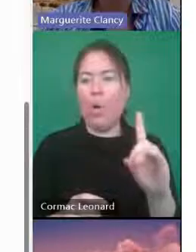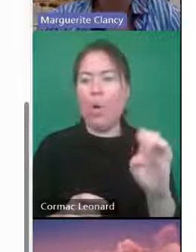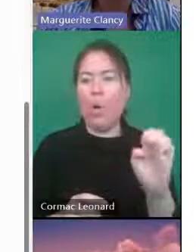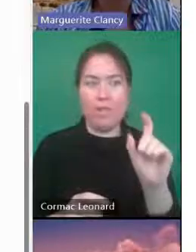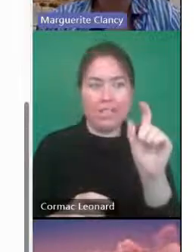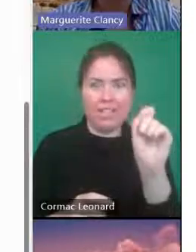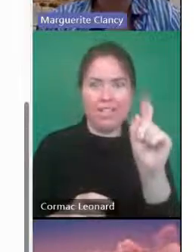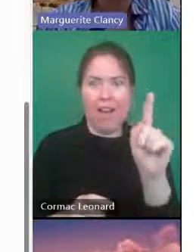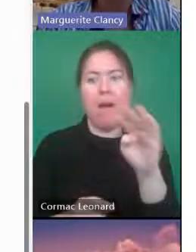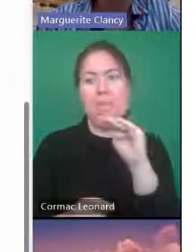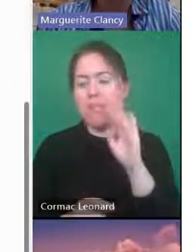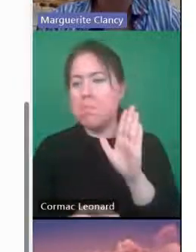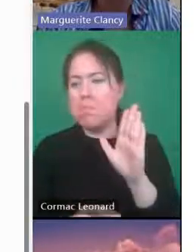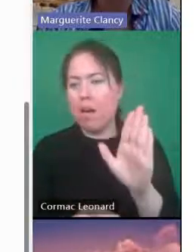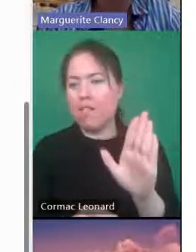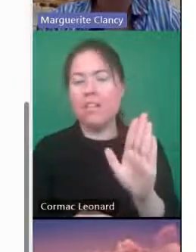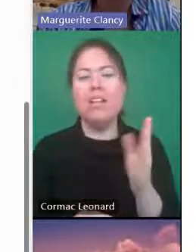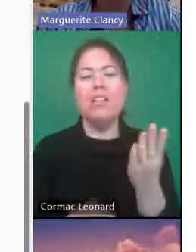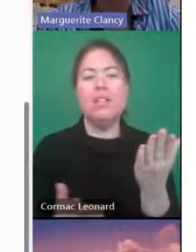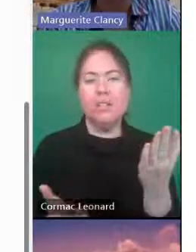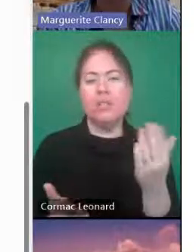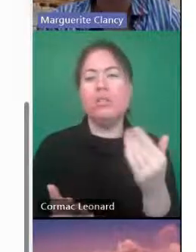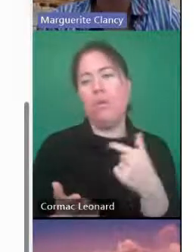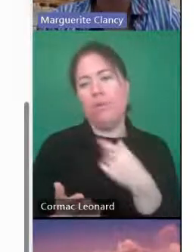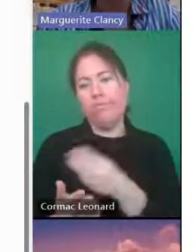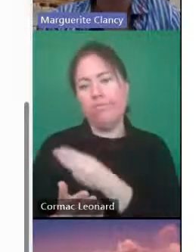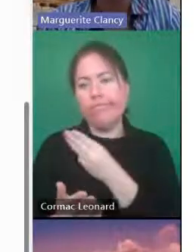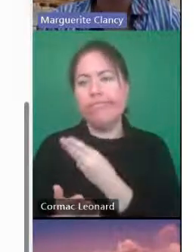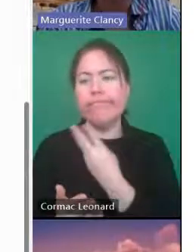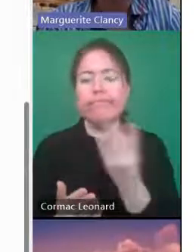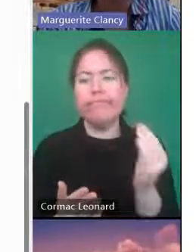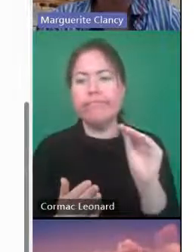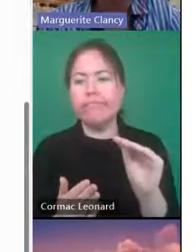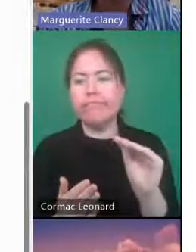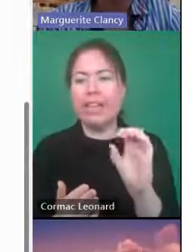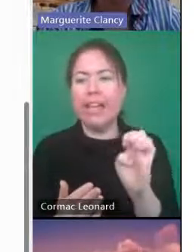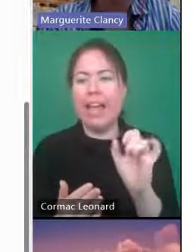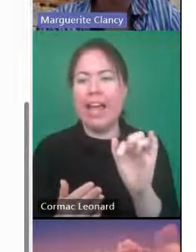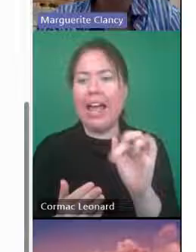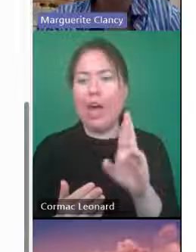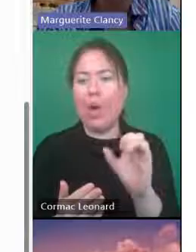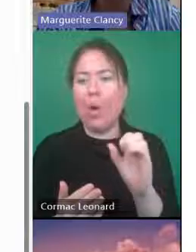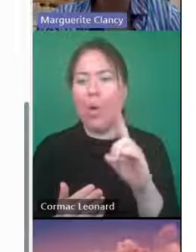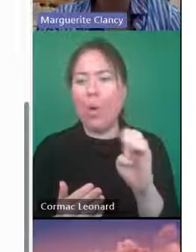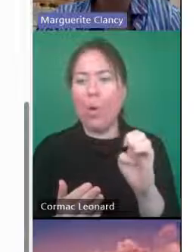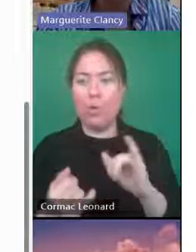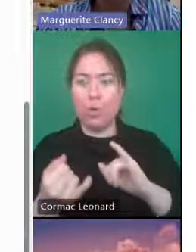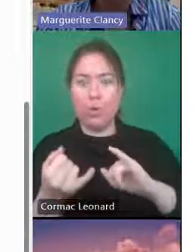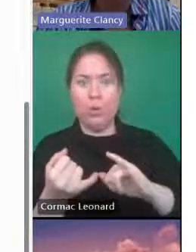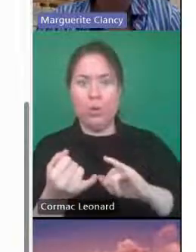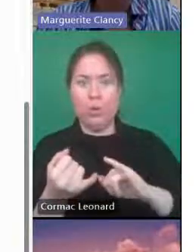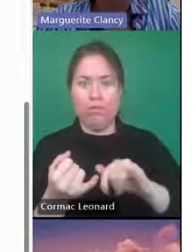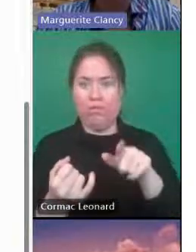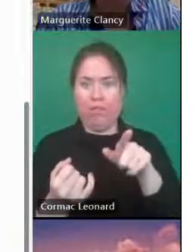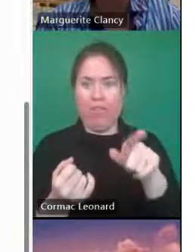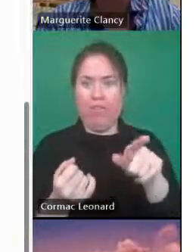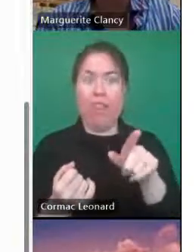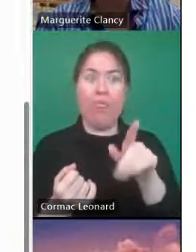you, where possible, to provide the air code of where the person, the adult at risk of abuse, is